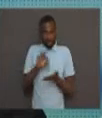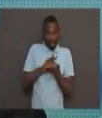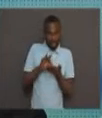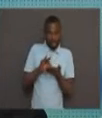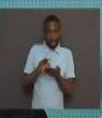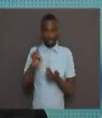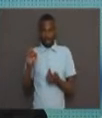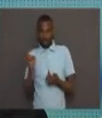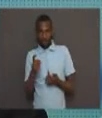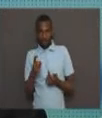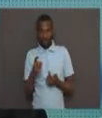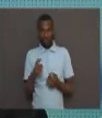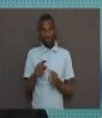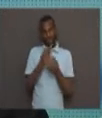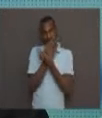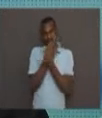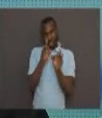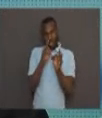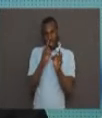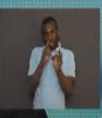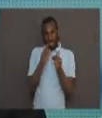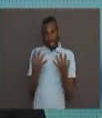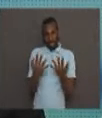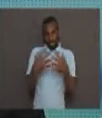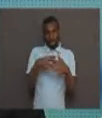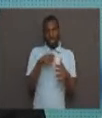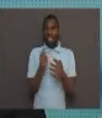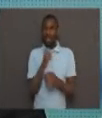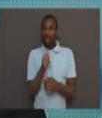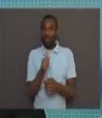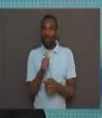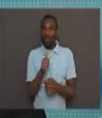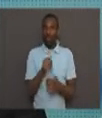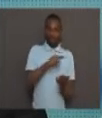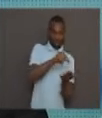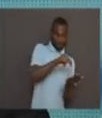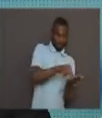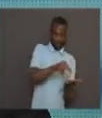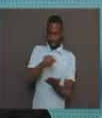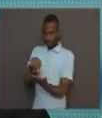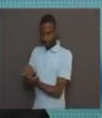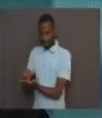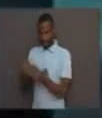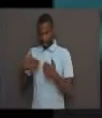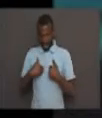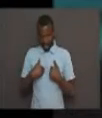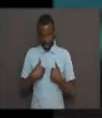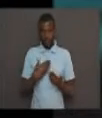unbound neutrons and protons of which it is composed.